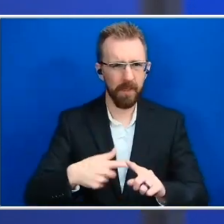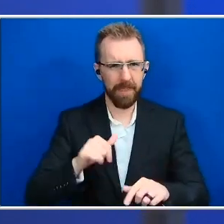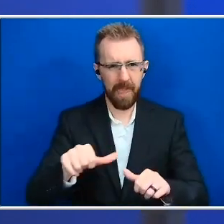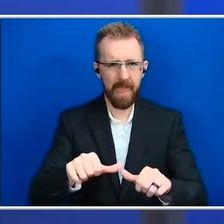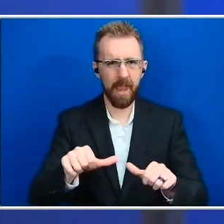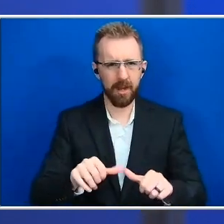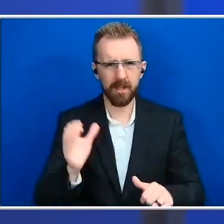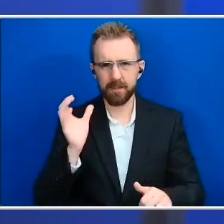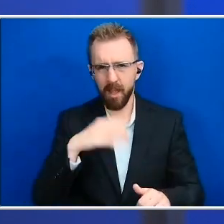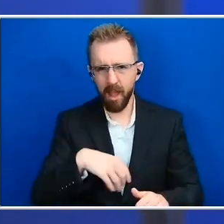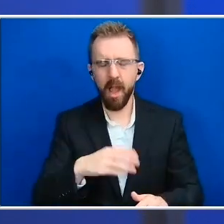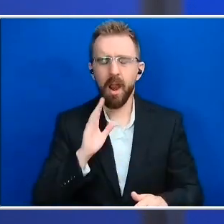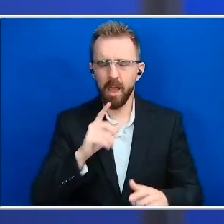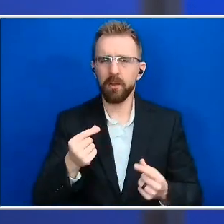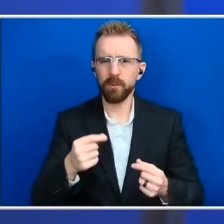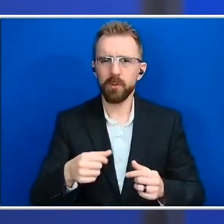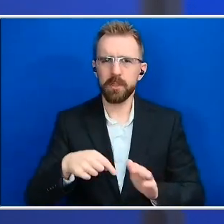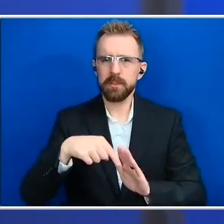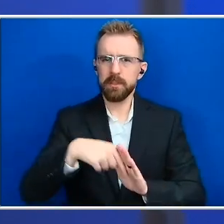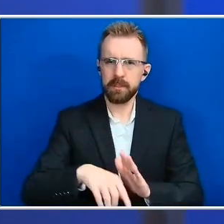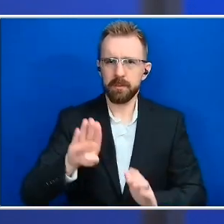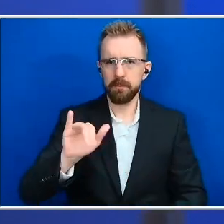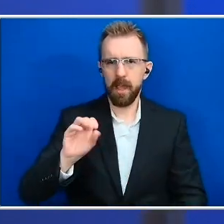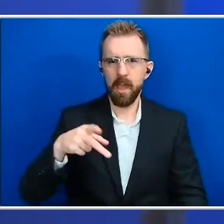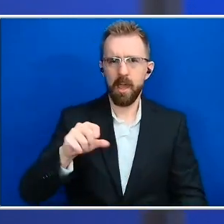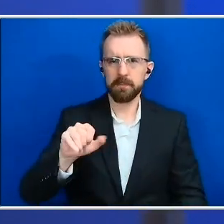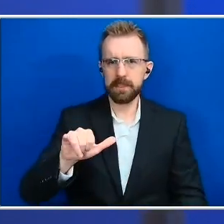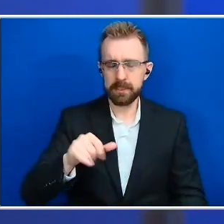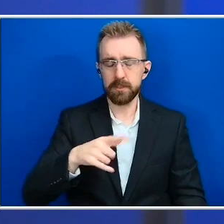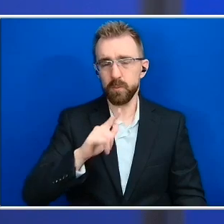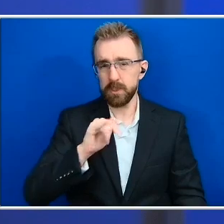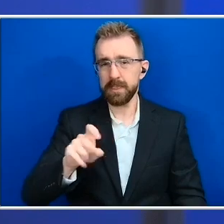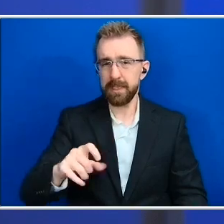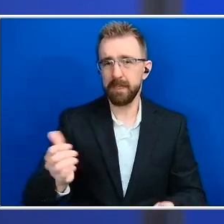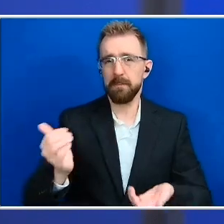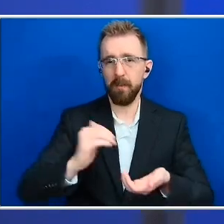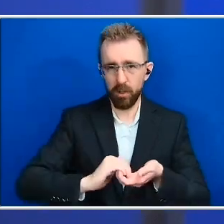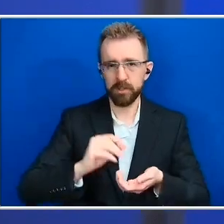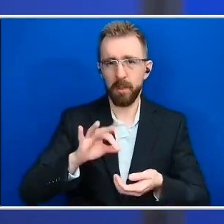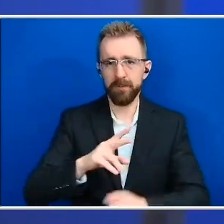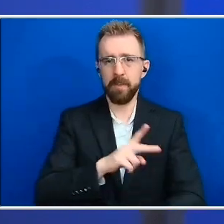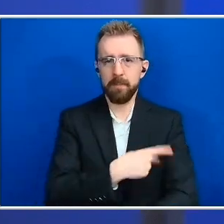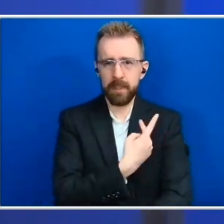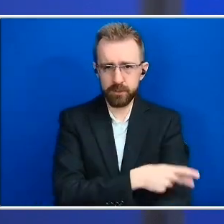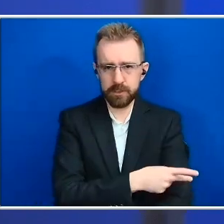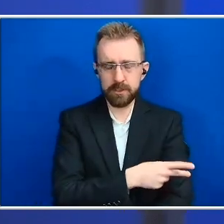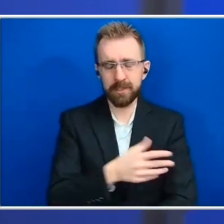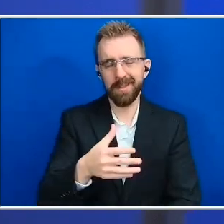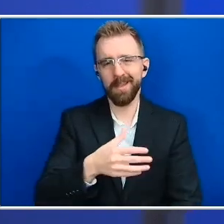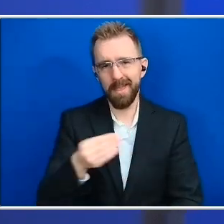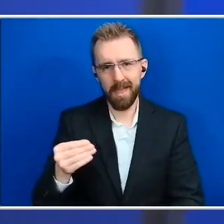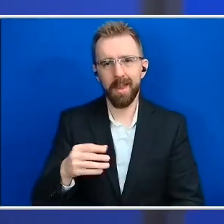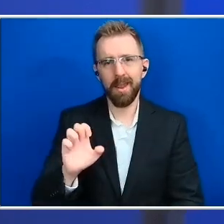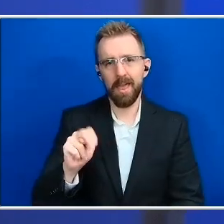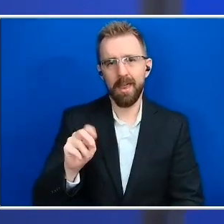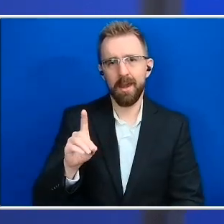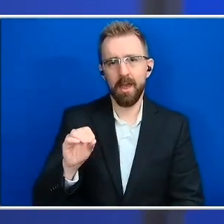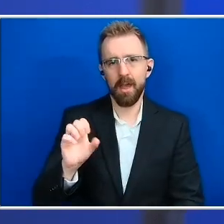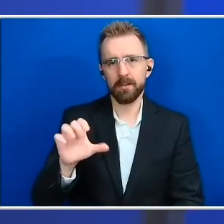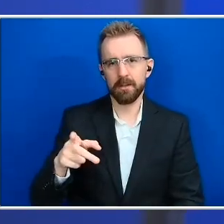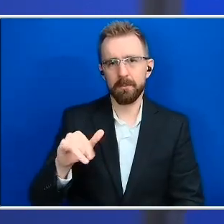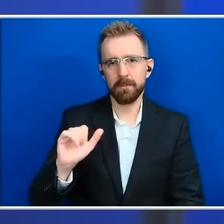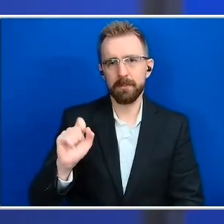extensive biopsy. Therefore, you really need partnership of a patient and the endoscopist